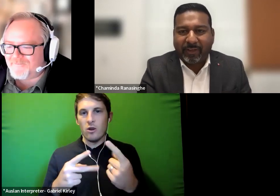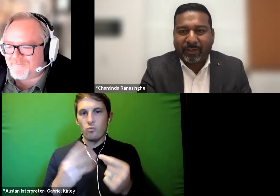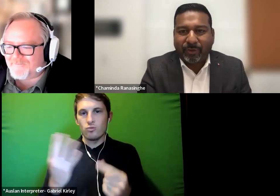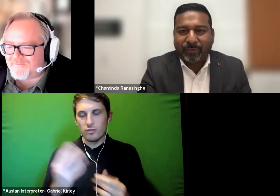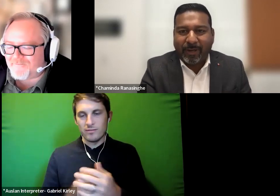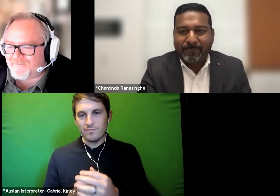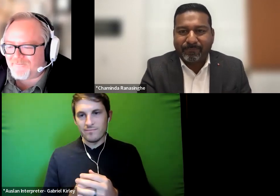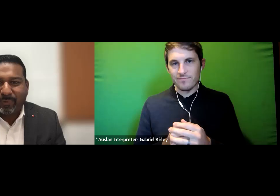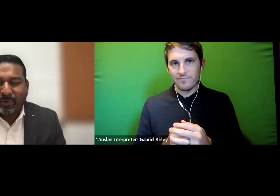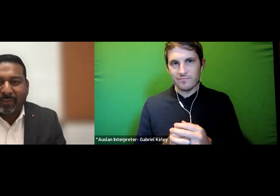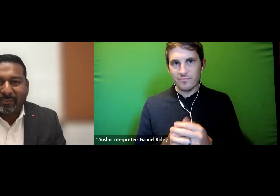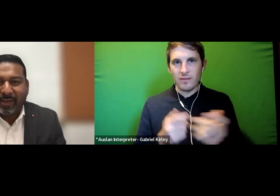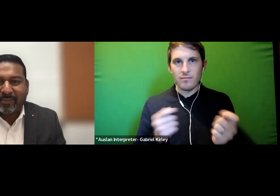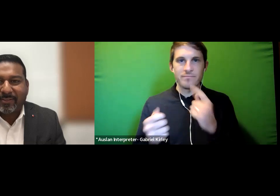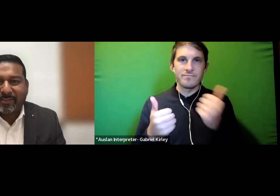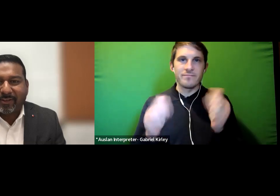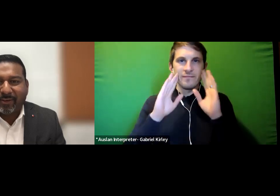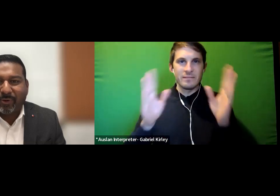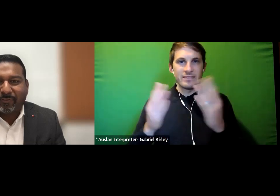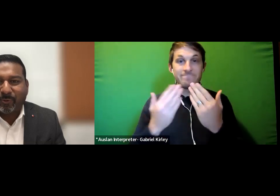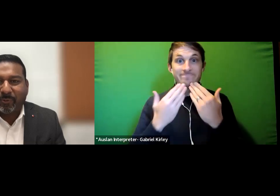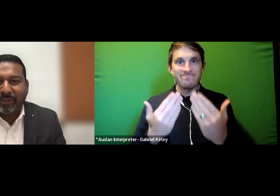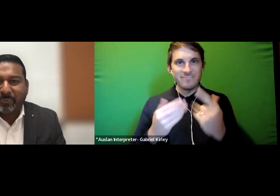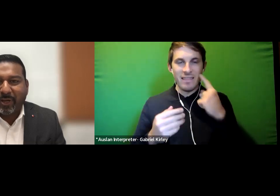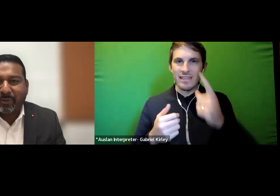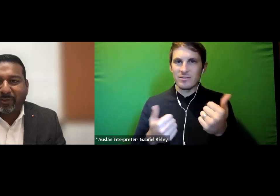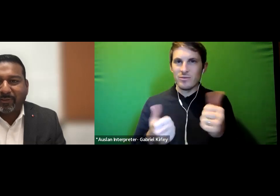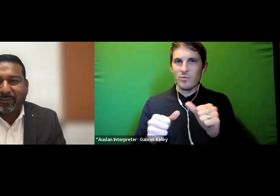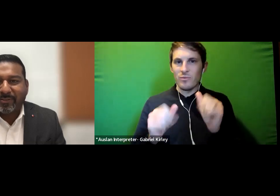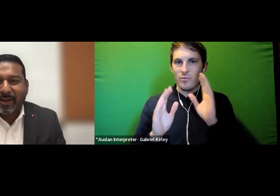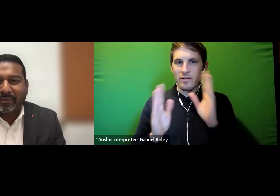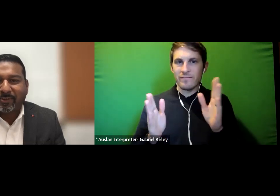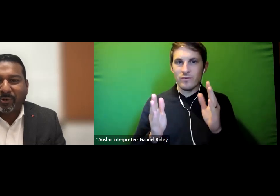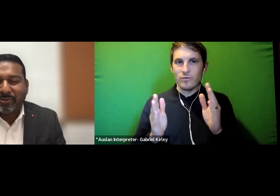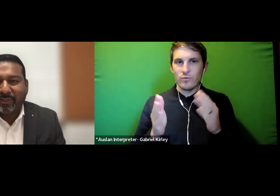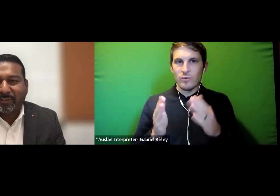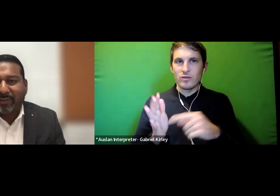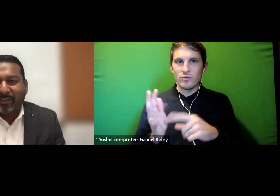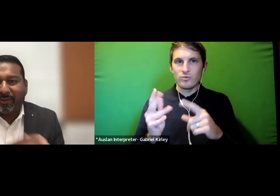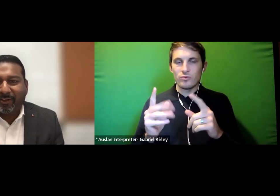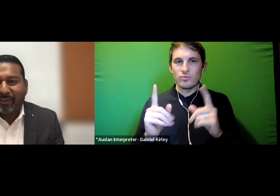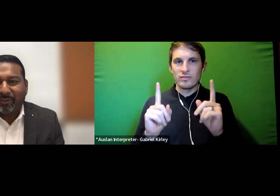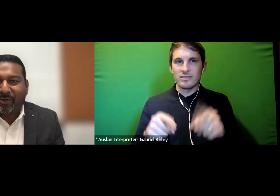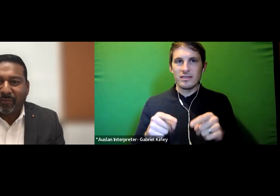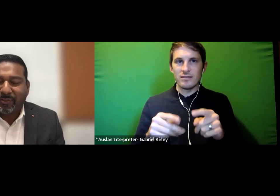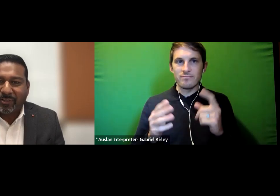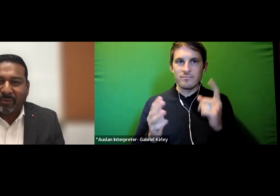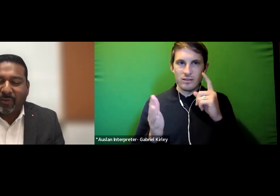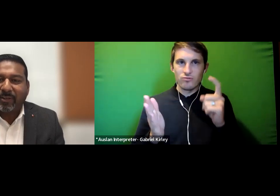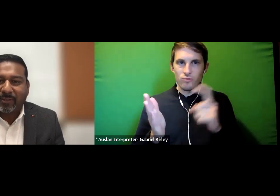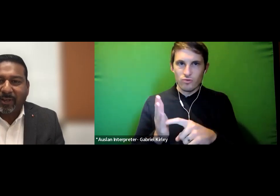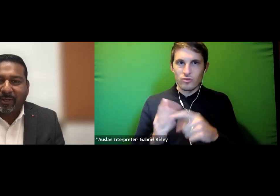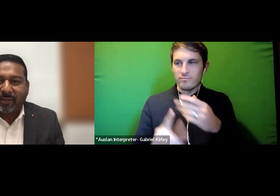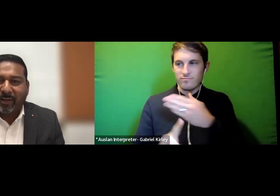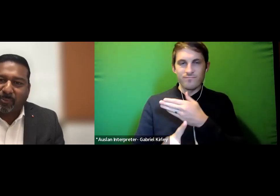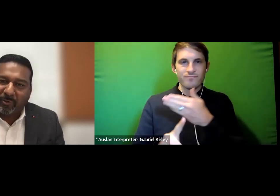Fabulous. Thank you. Look, I think that's a wonderful place to maybe start acknowledging, you know, the conversation that we've